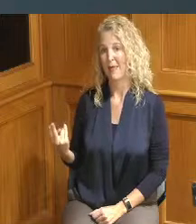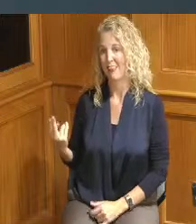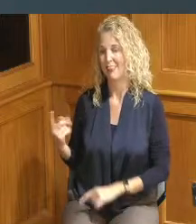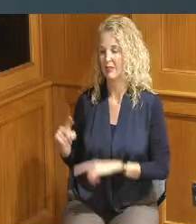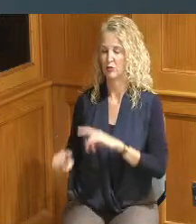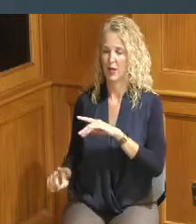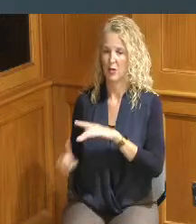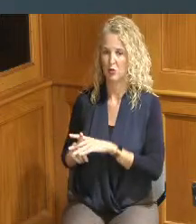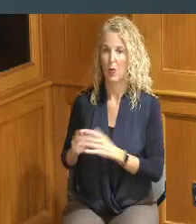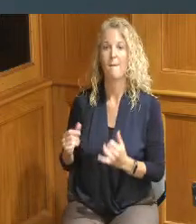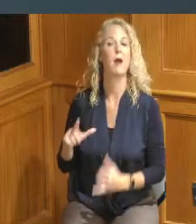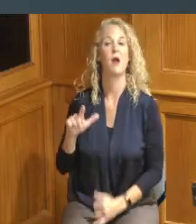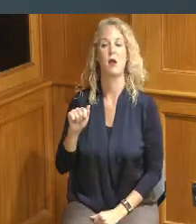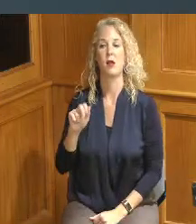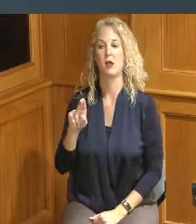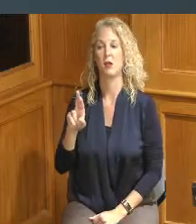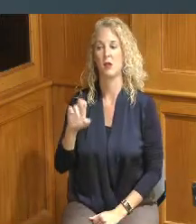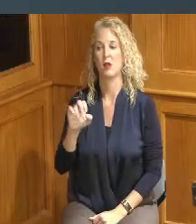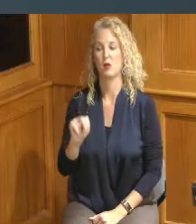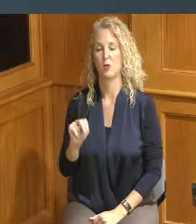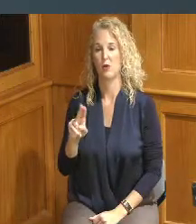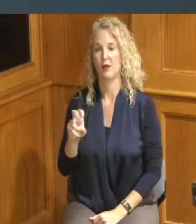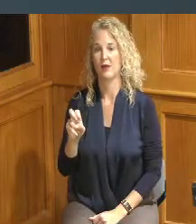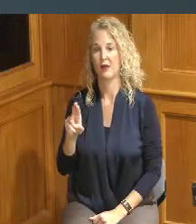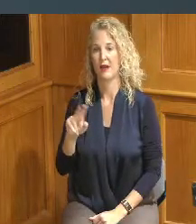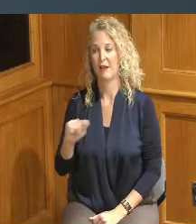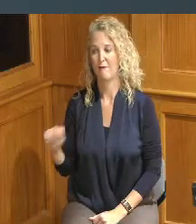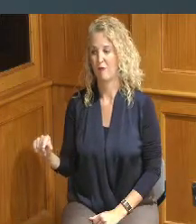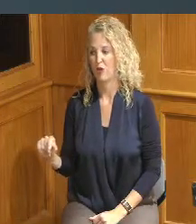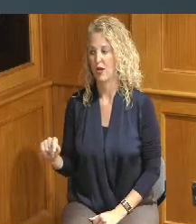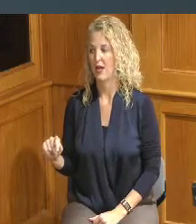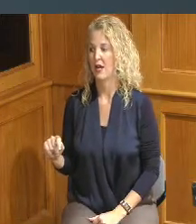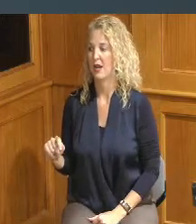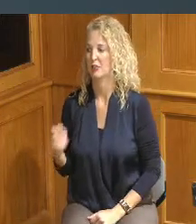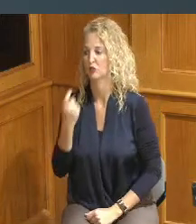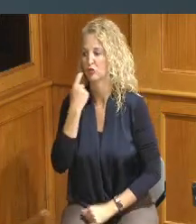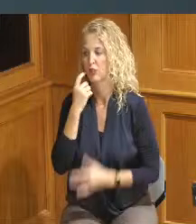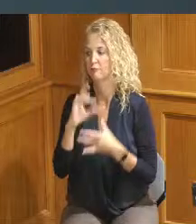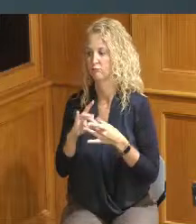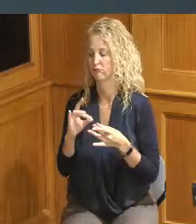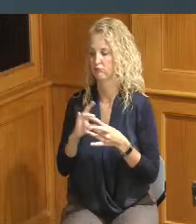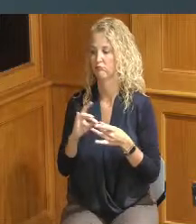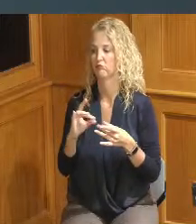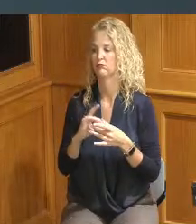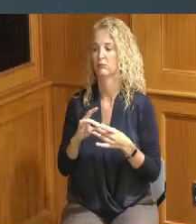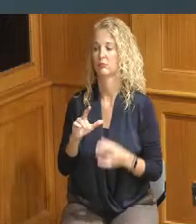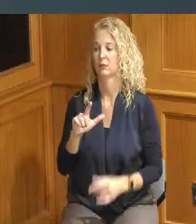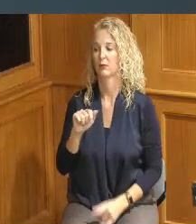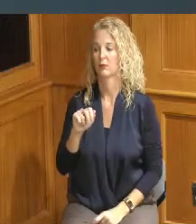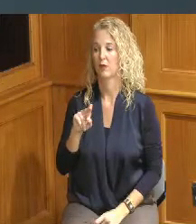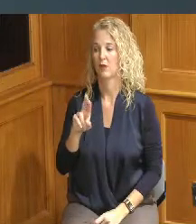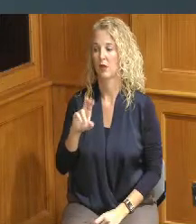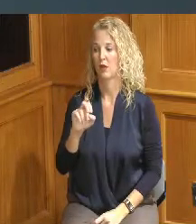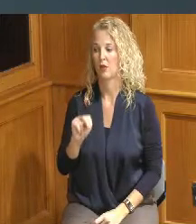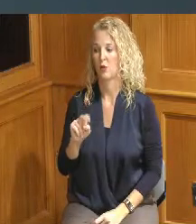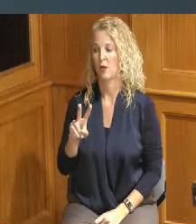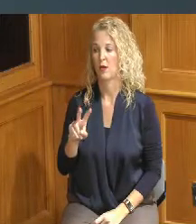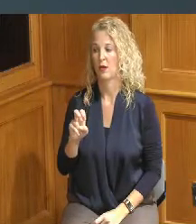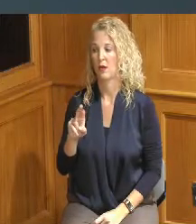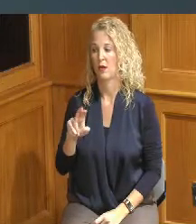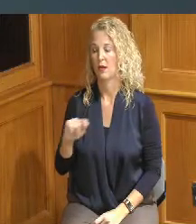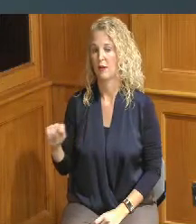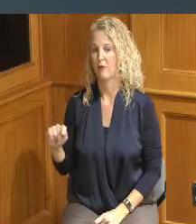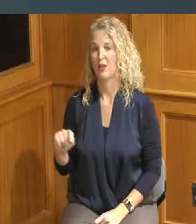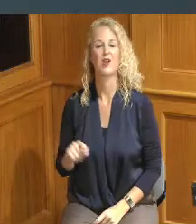us today, but Lauren Everett also, which we just had you say a few words. Would you like to say a few words about the champions?